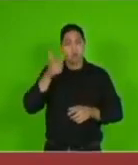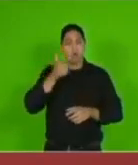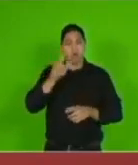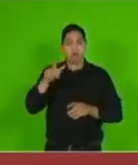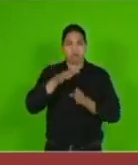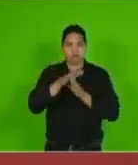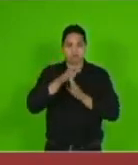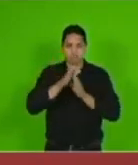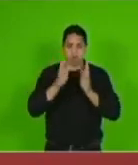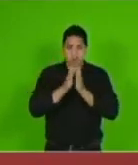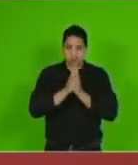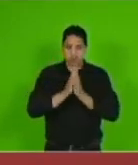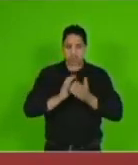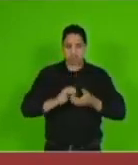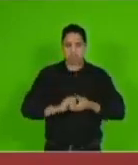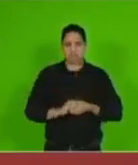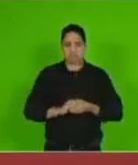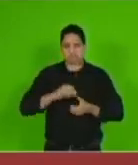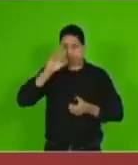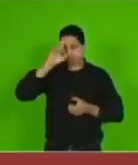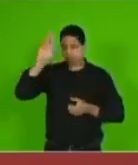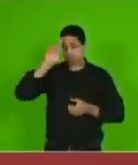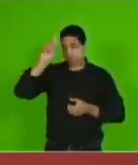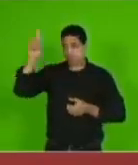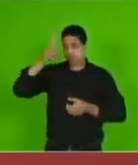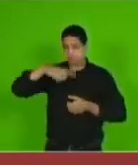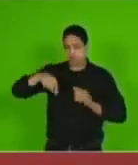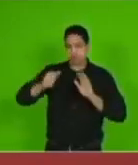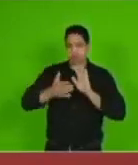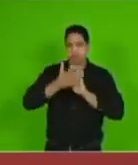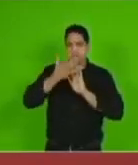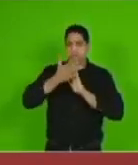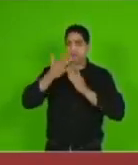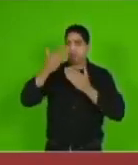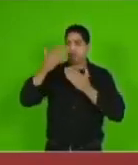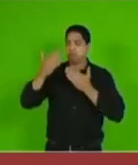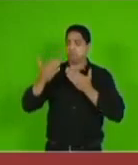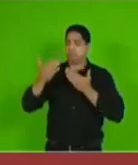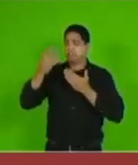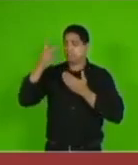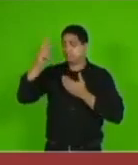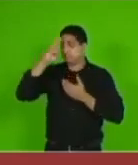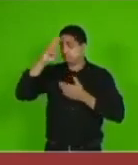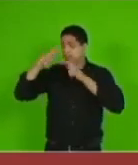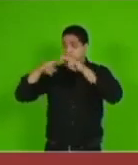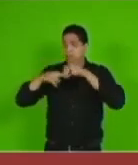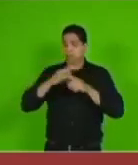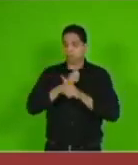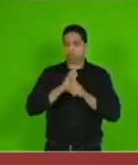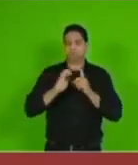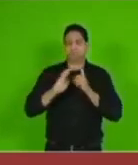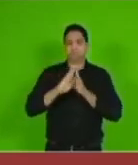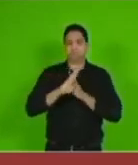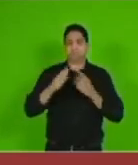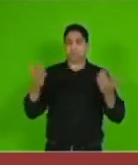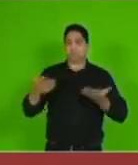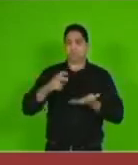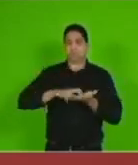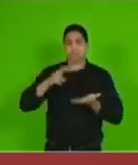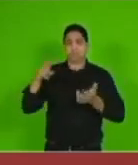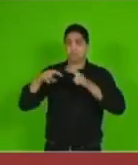and the churches can be giving their own orientations and ending the services. Lord